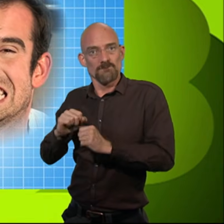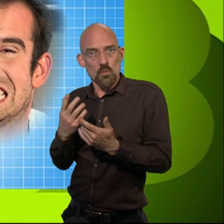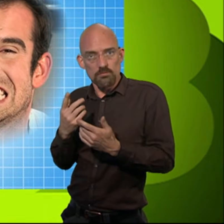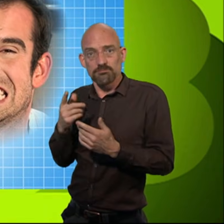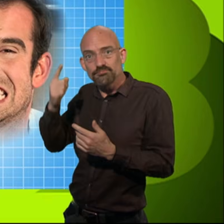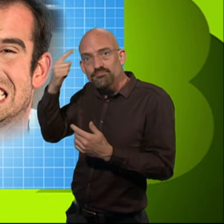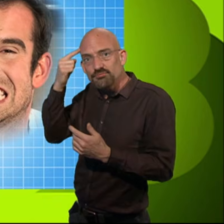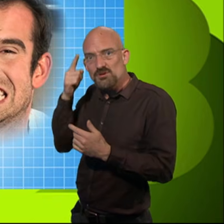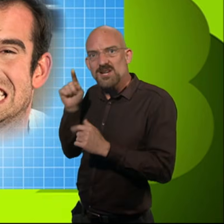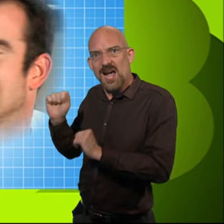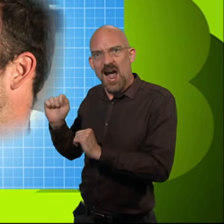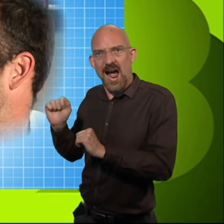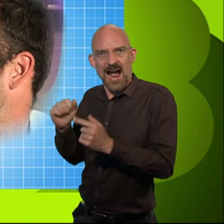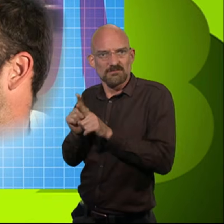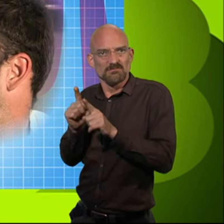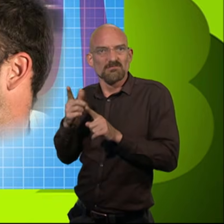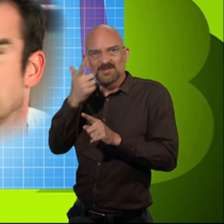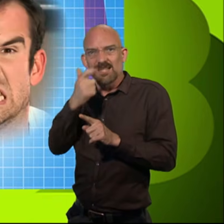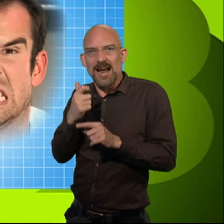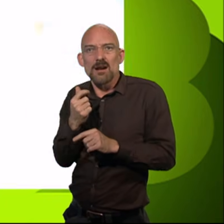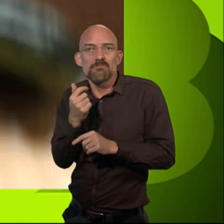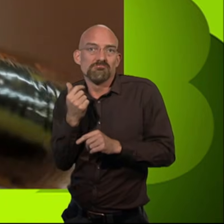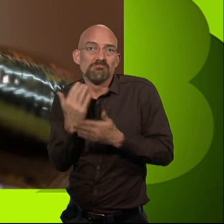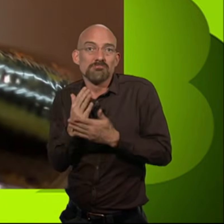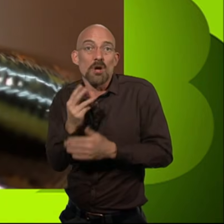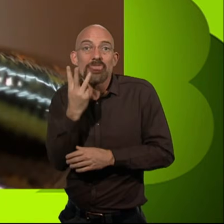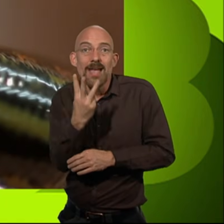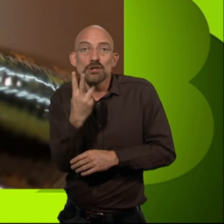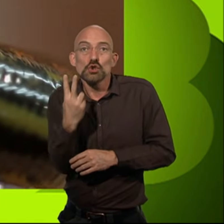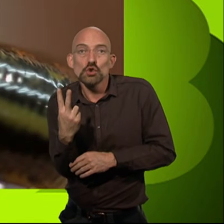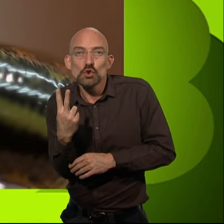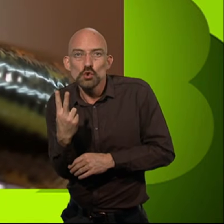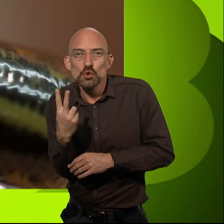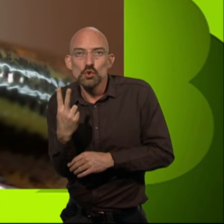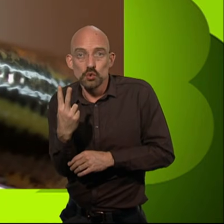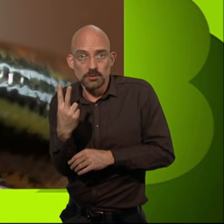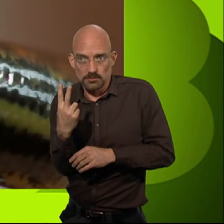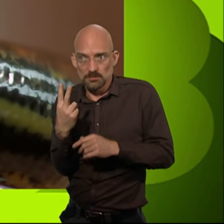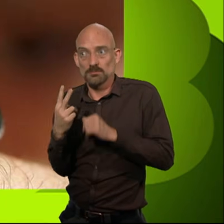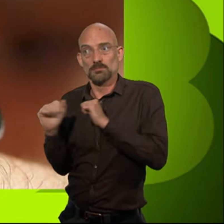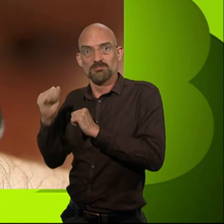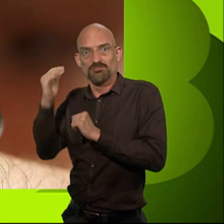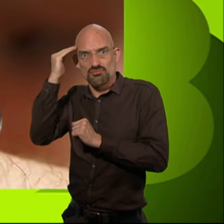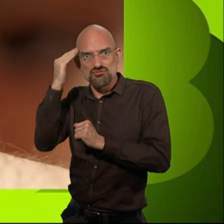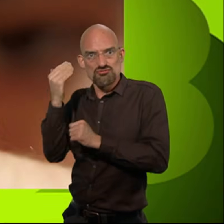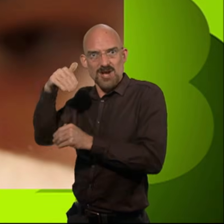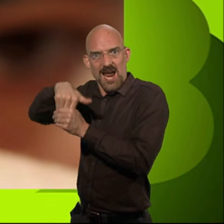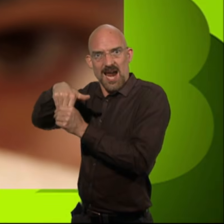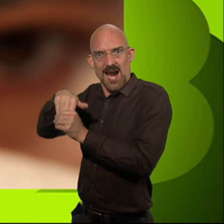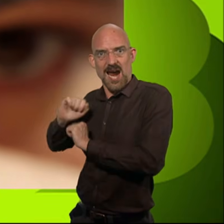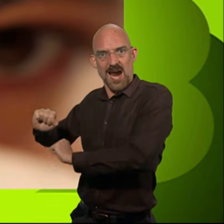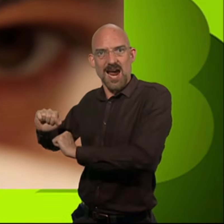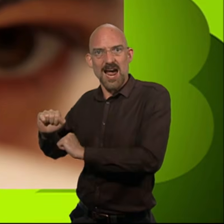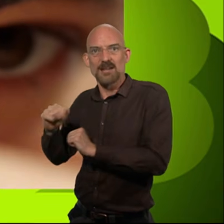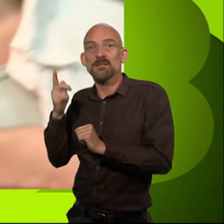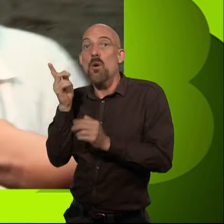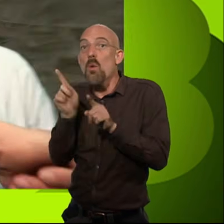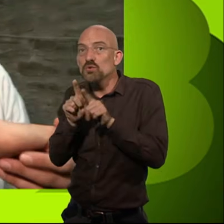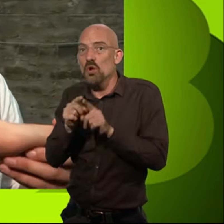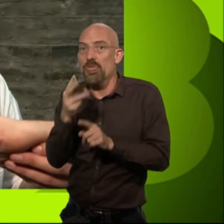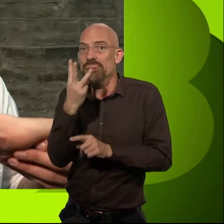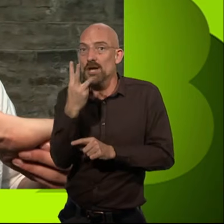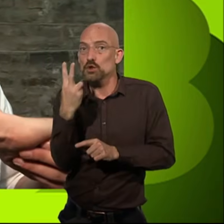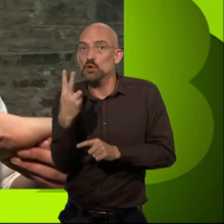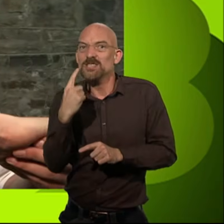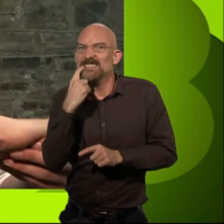teeth, a leech has 125. Their main diet is blood. And in fact, right now, I'm providing lunch for this